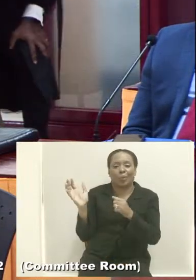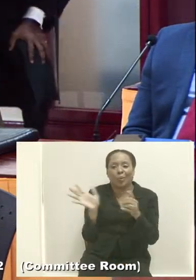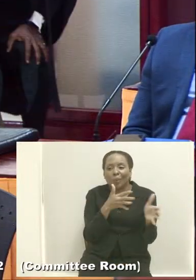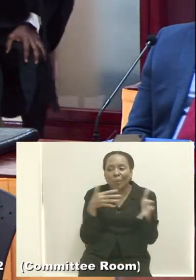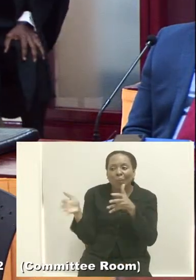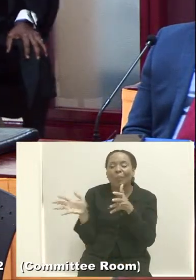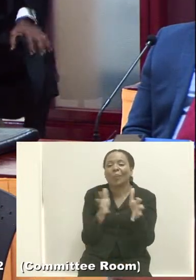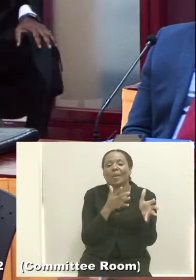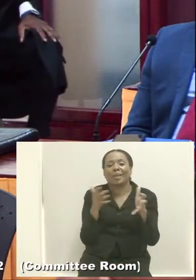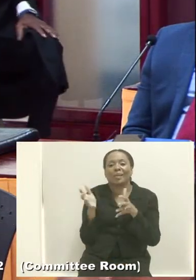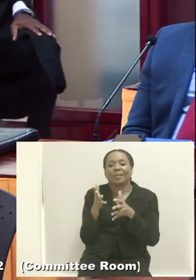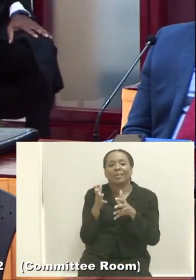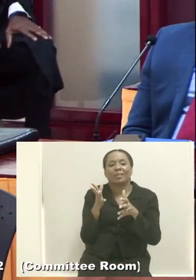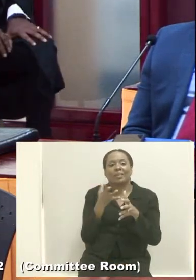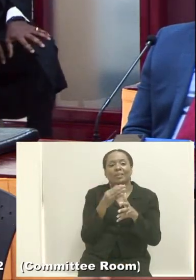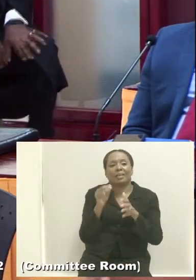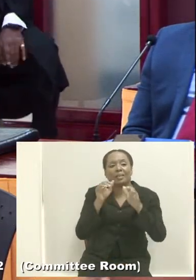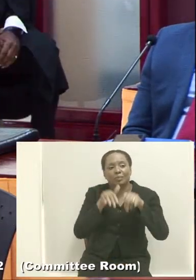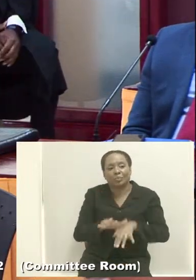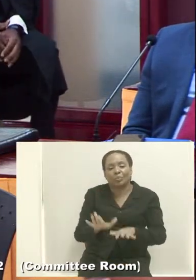the offshore